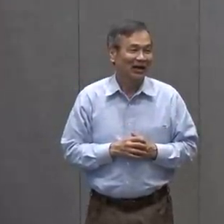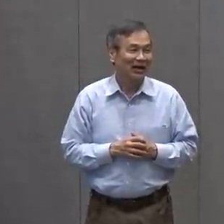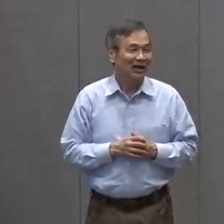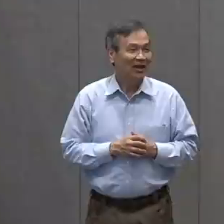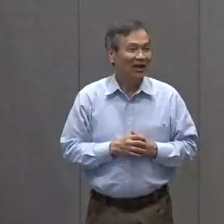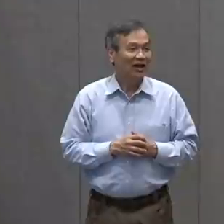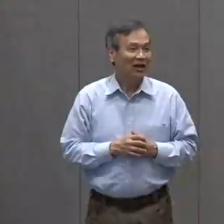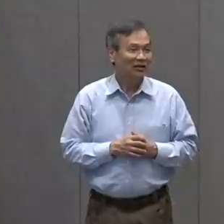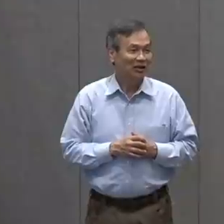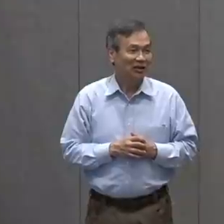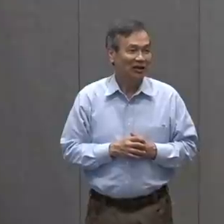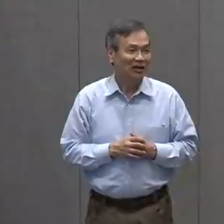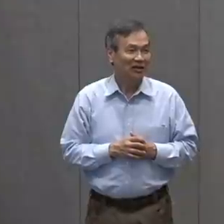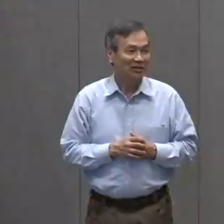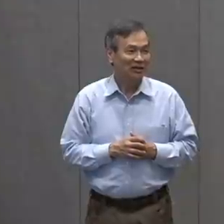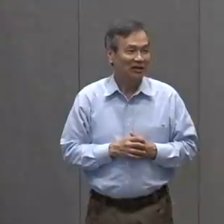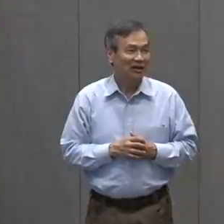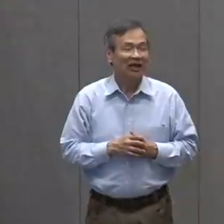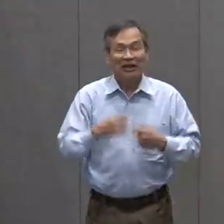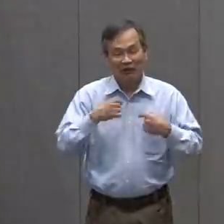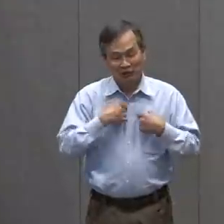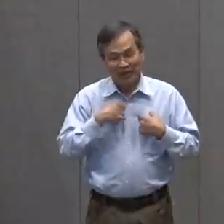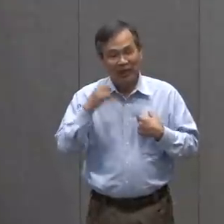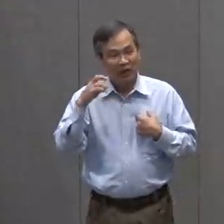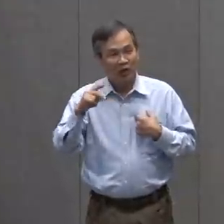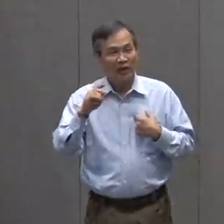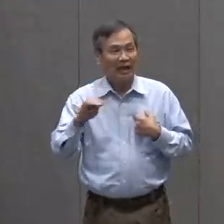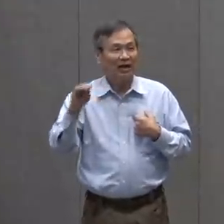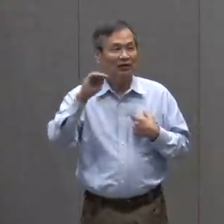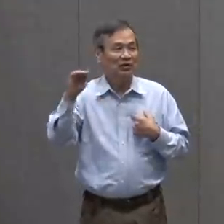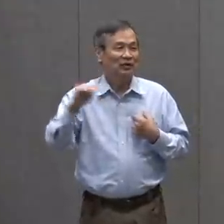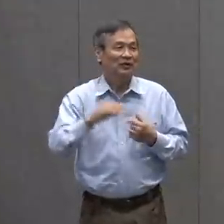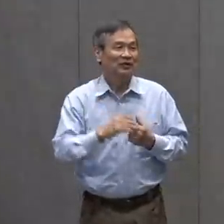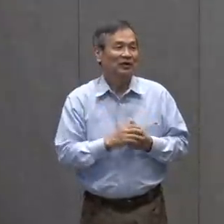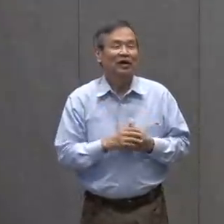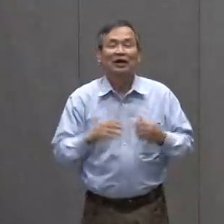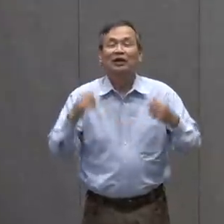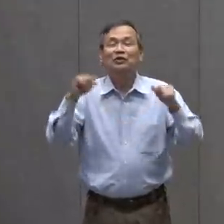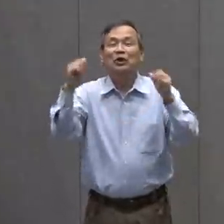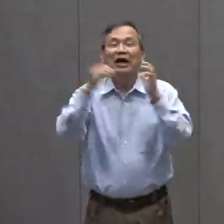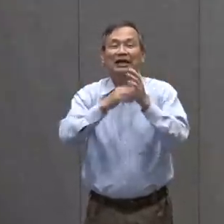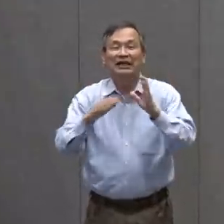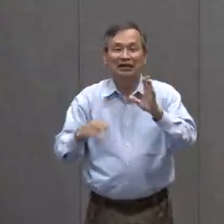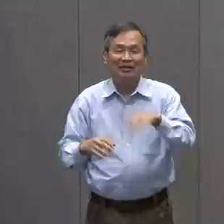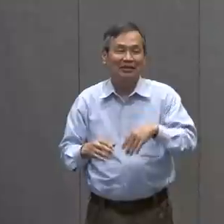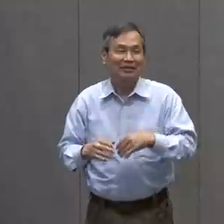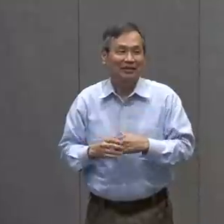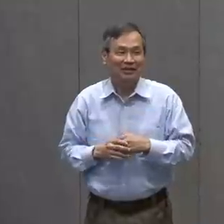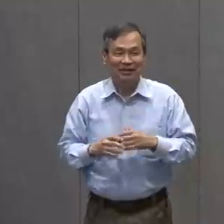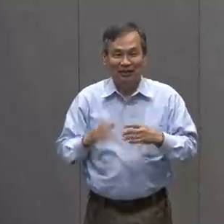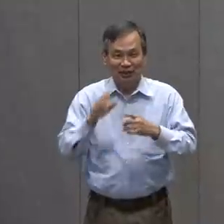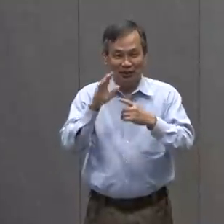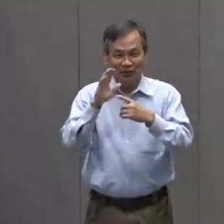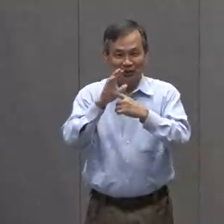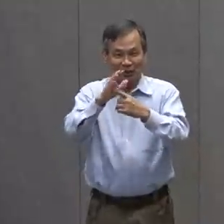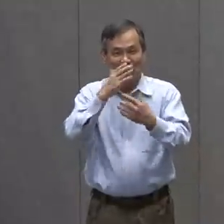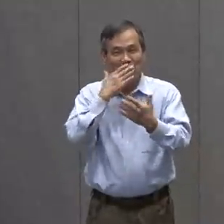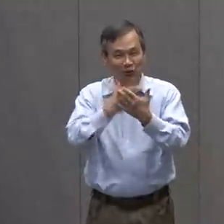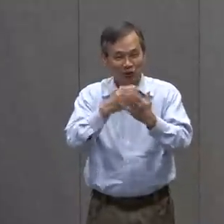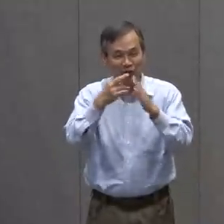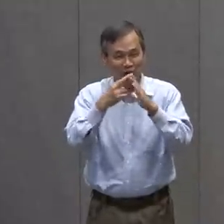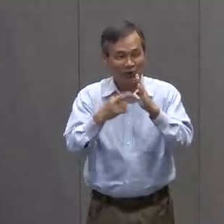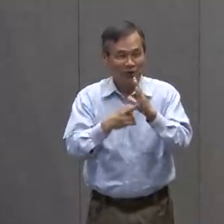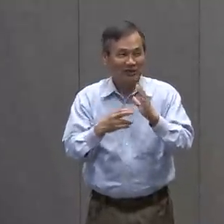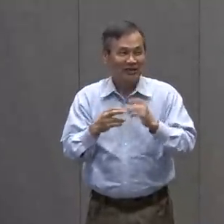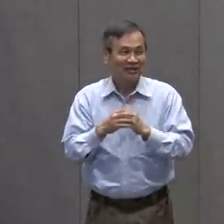get the tic-tac-toe. Move yours. Okay. I'll go over here first. We're trying again. So I can show you the true rules of how